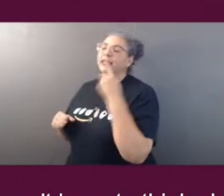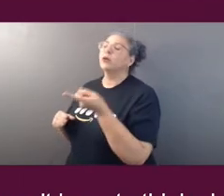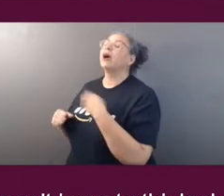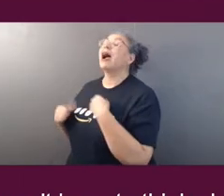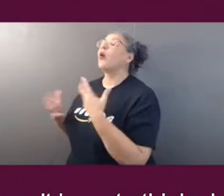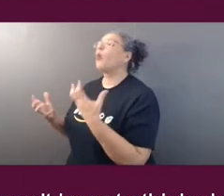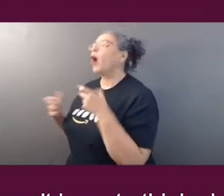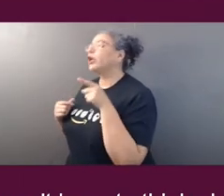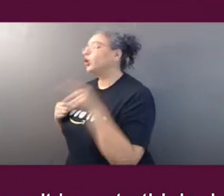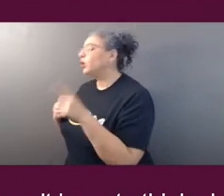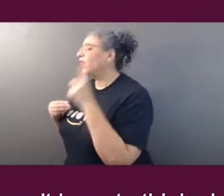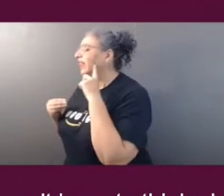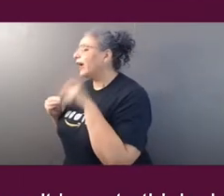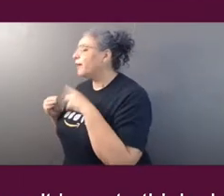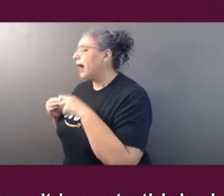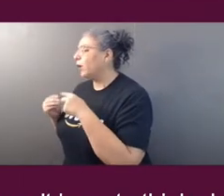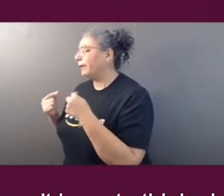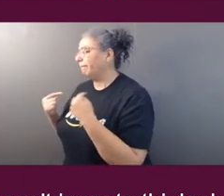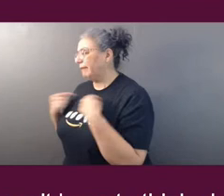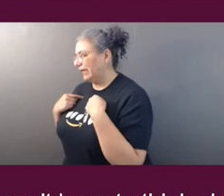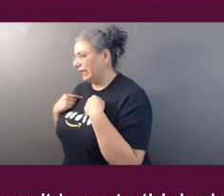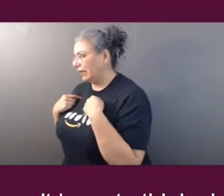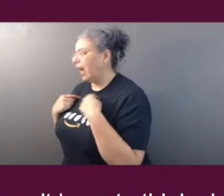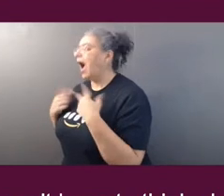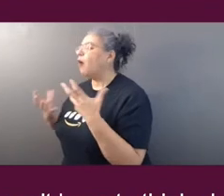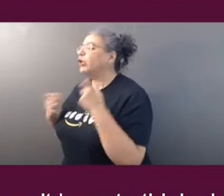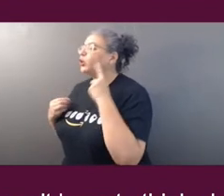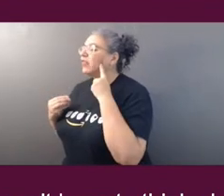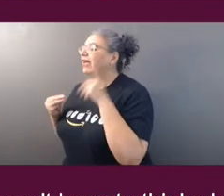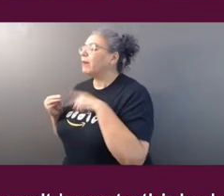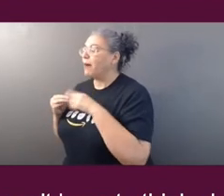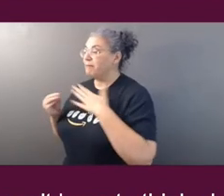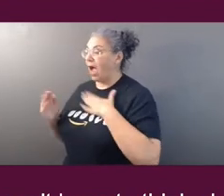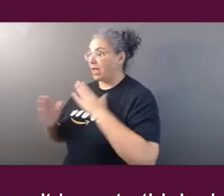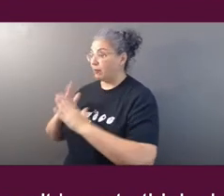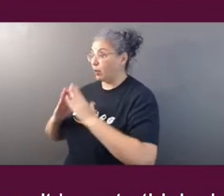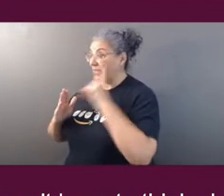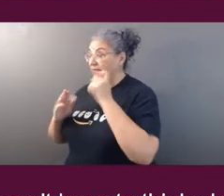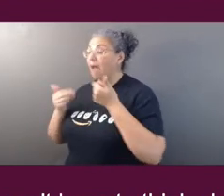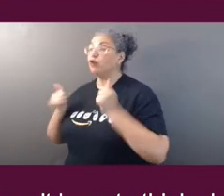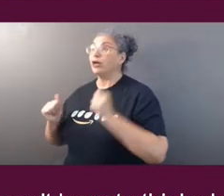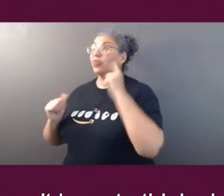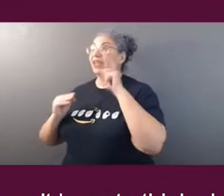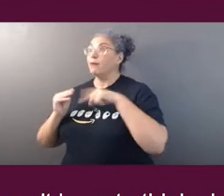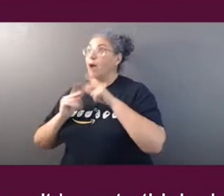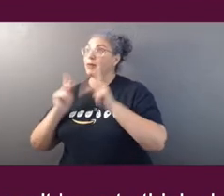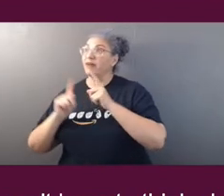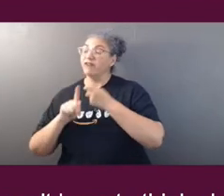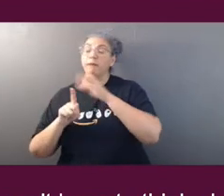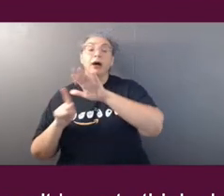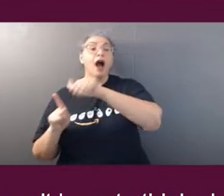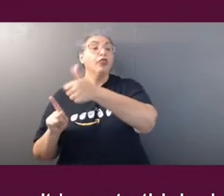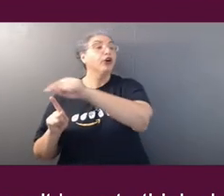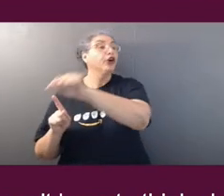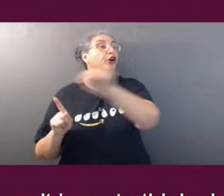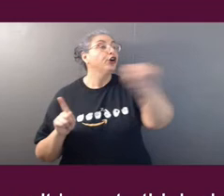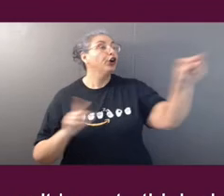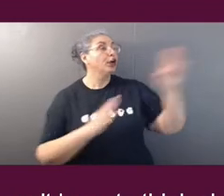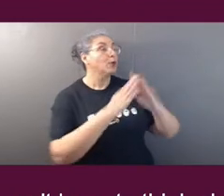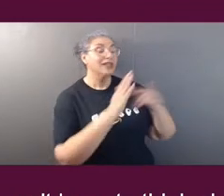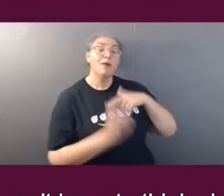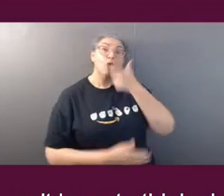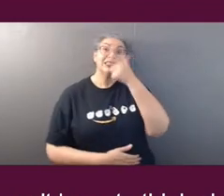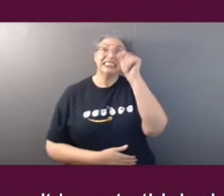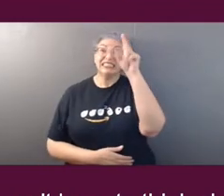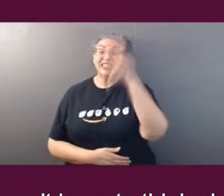how can I say, I'd like you to think about me every day? I'd like you to think about people from my community every day, because I'm trying to think of people from other communities every day. I'm